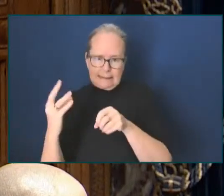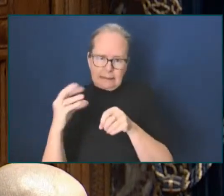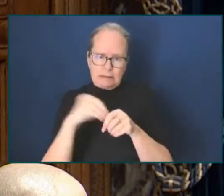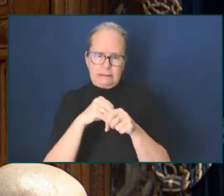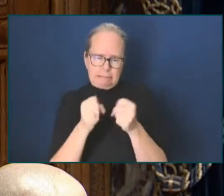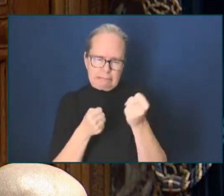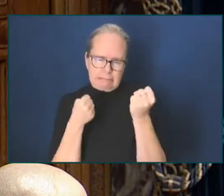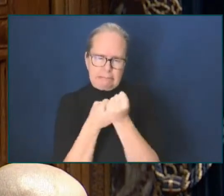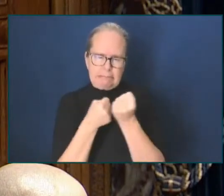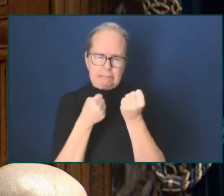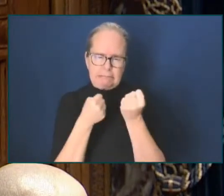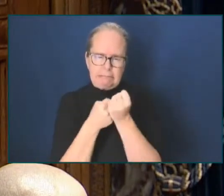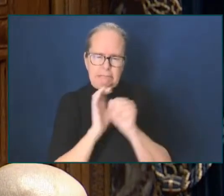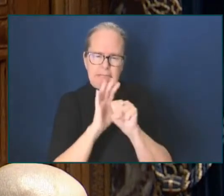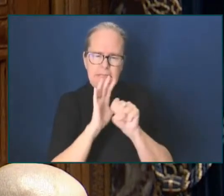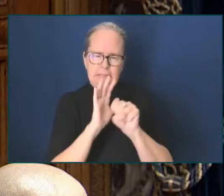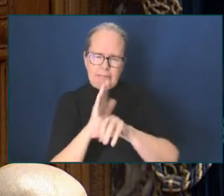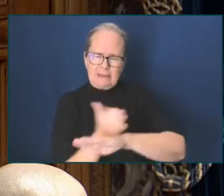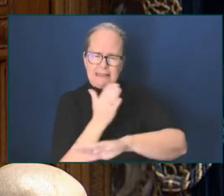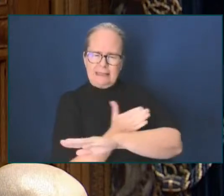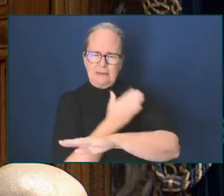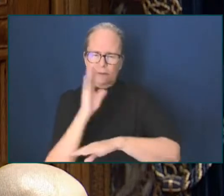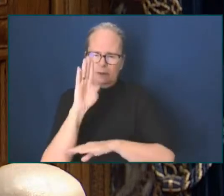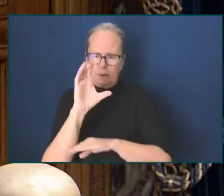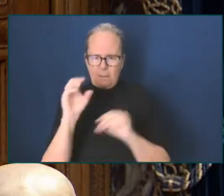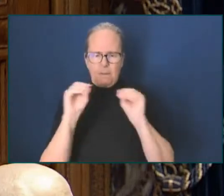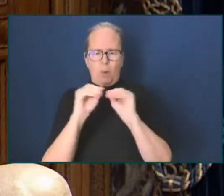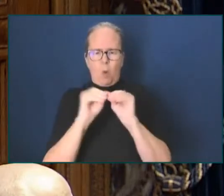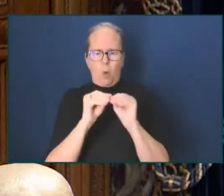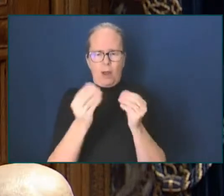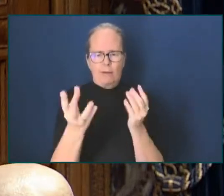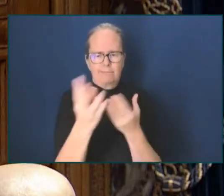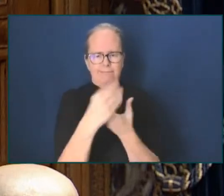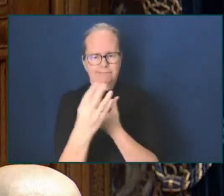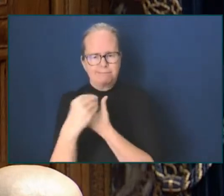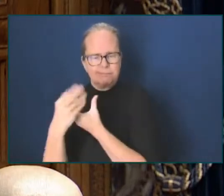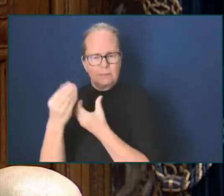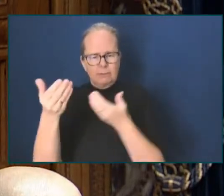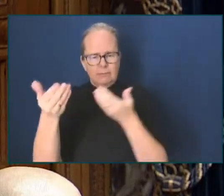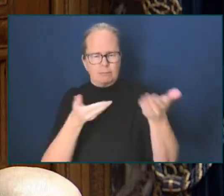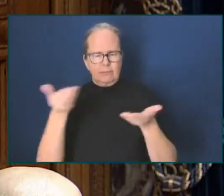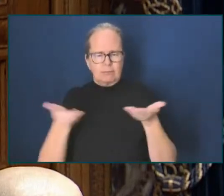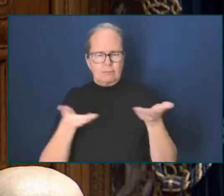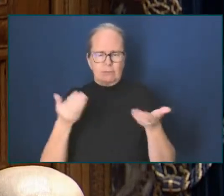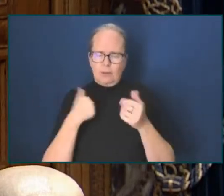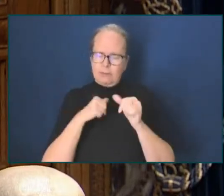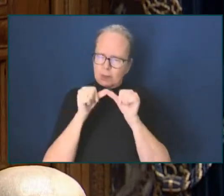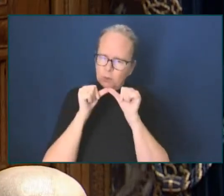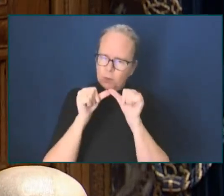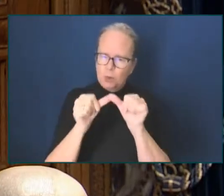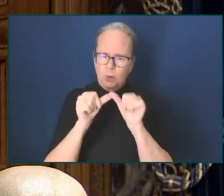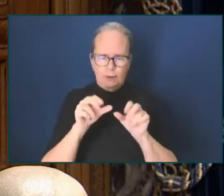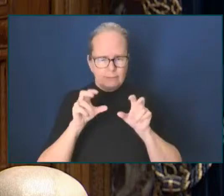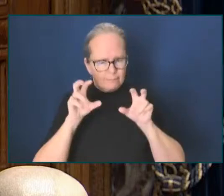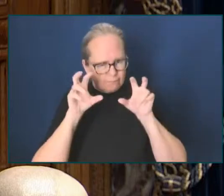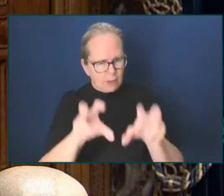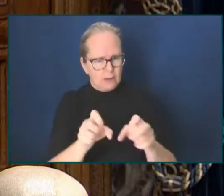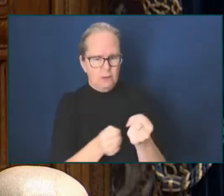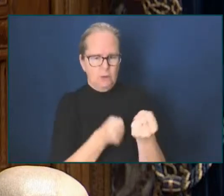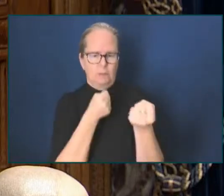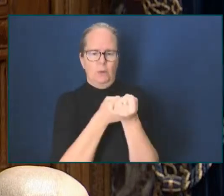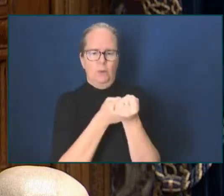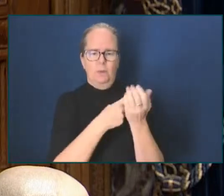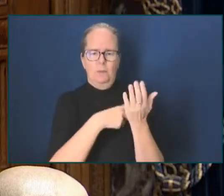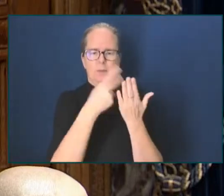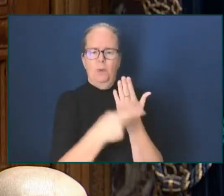province to feel supported, and we will continue to invest in programs that help Indigenous peoples and peoples with disabilities thrive